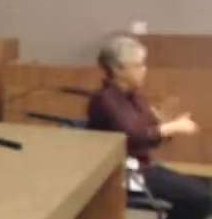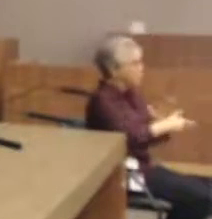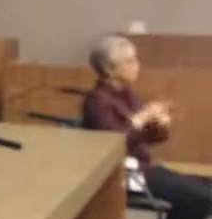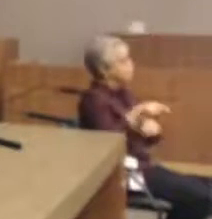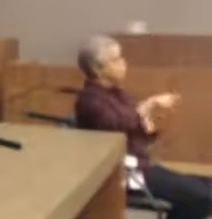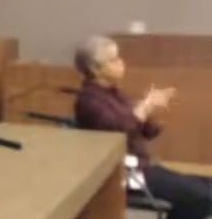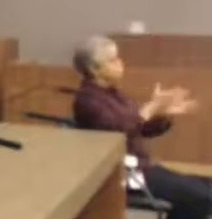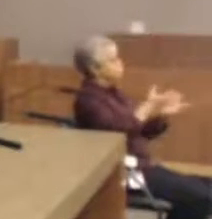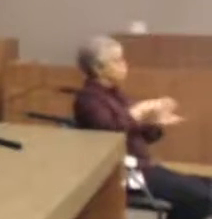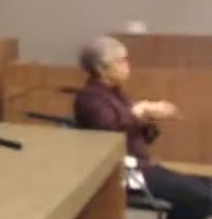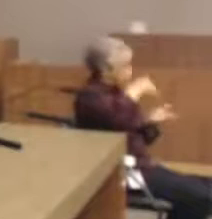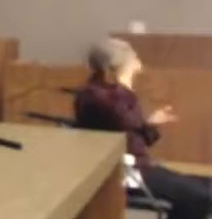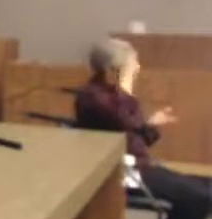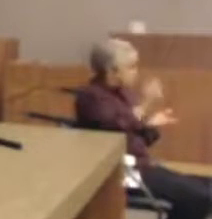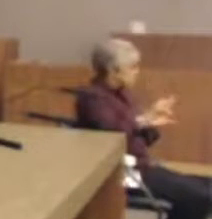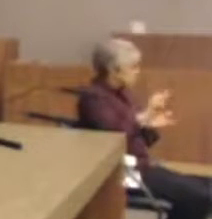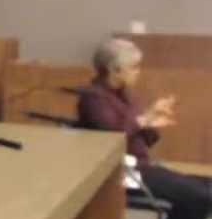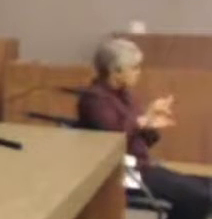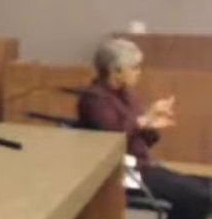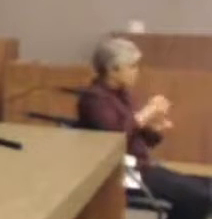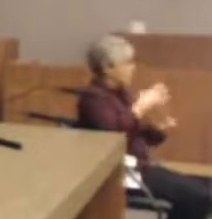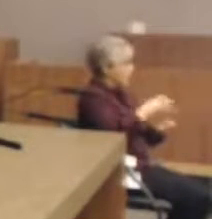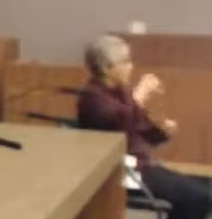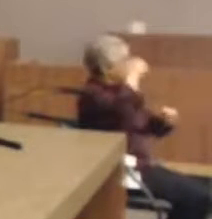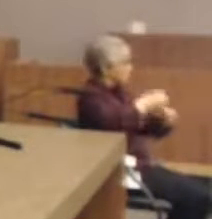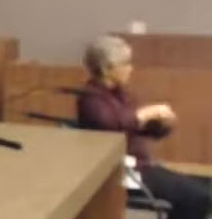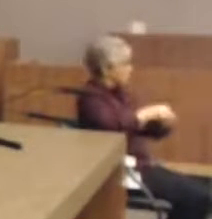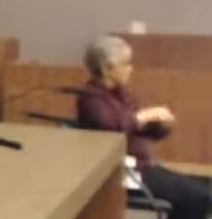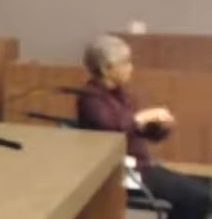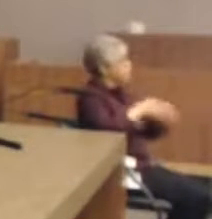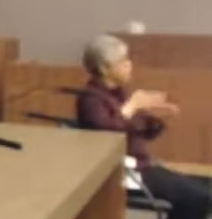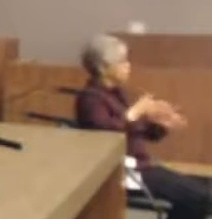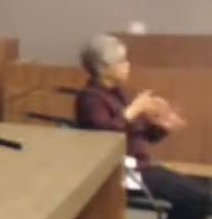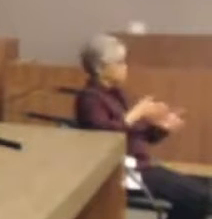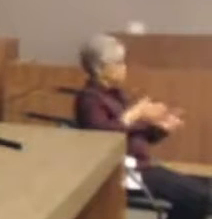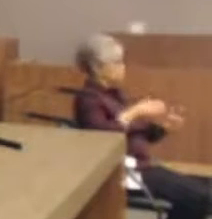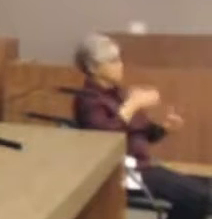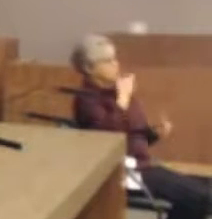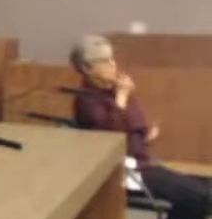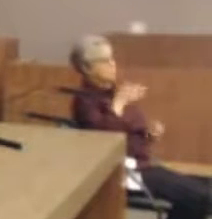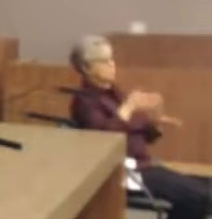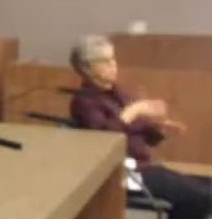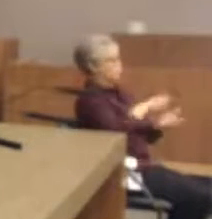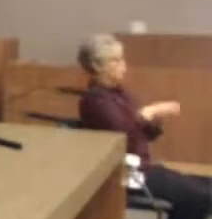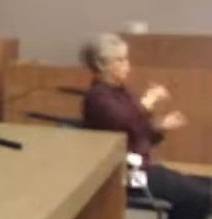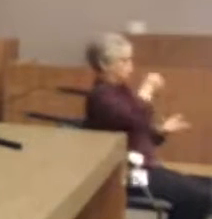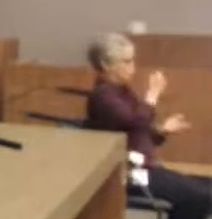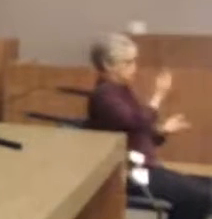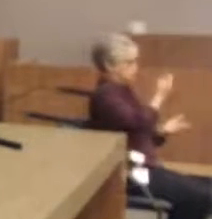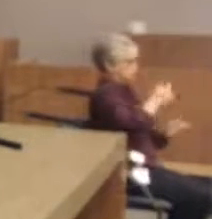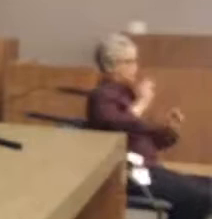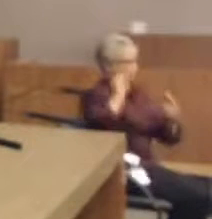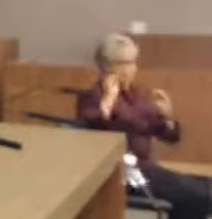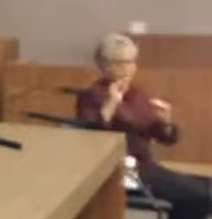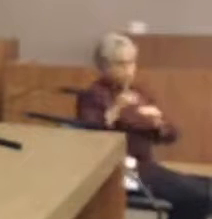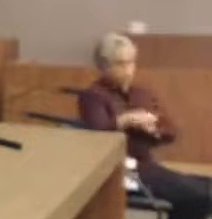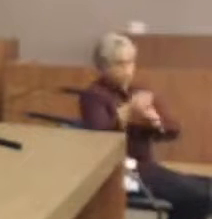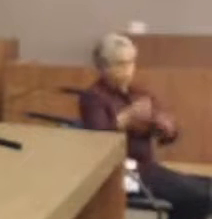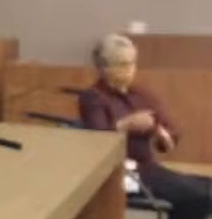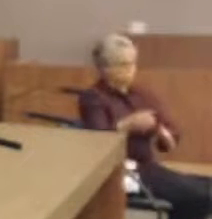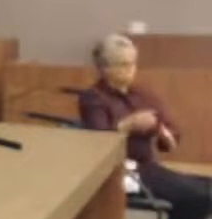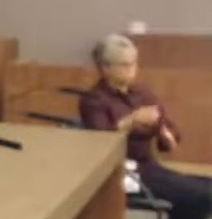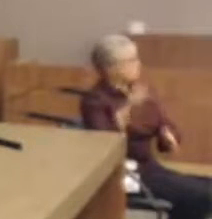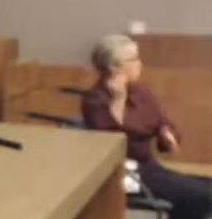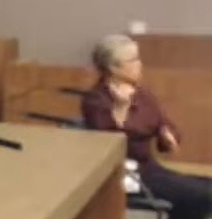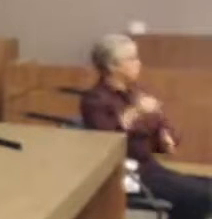remember it, a really good way to do it is to learn it and teach it to someone else, because then you're taking the information in, you're processing it, you're figuring out